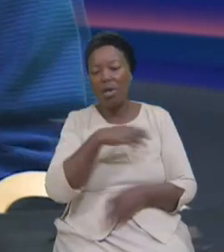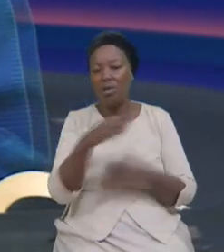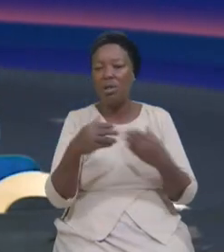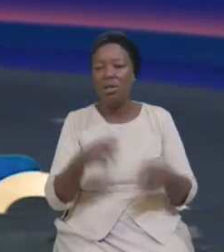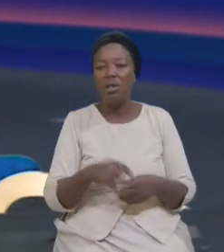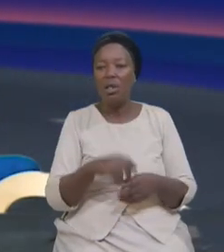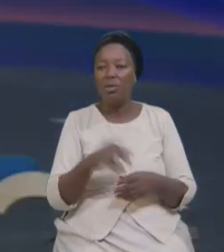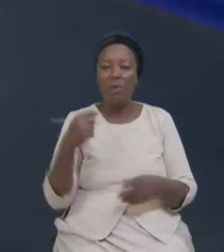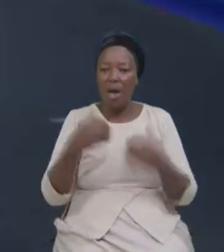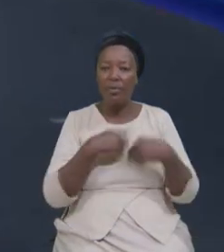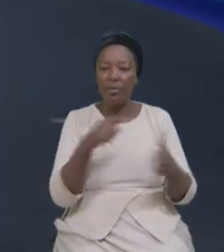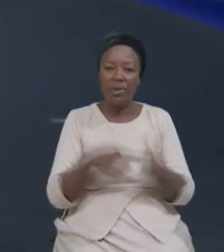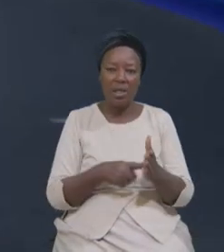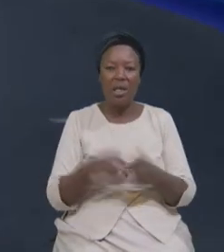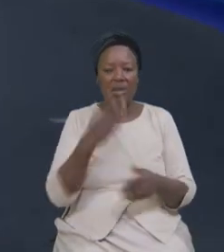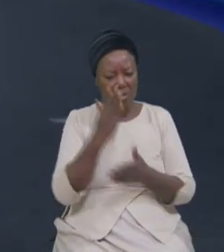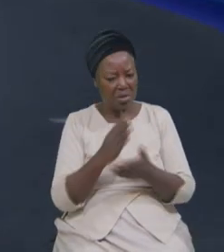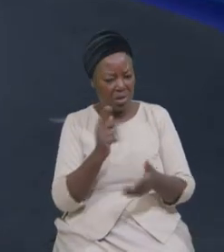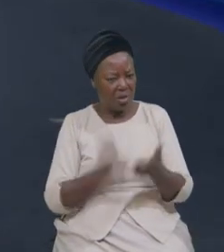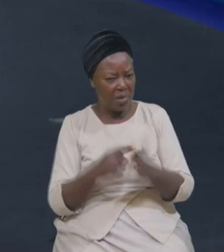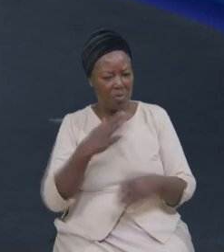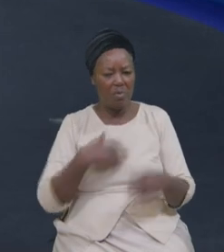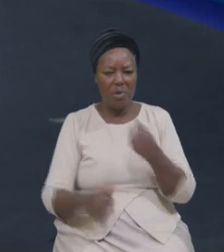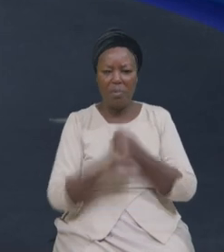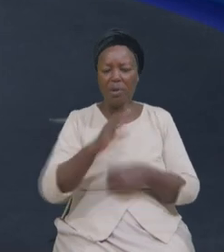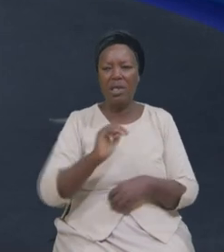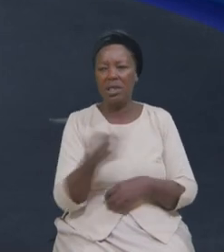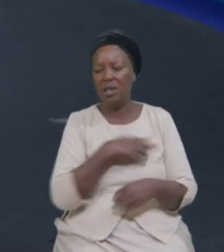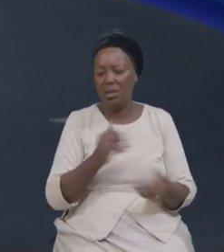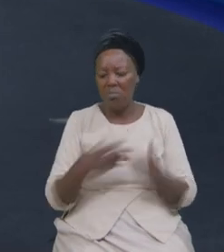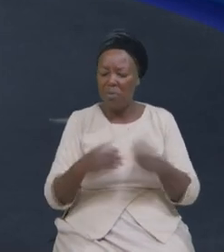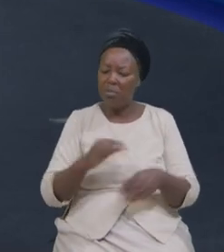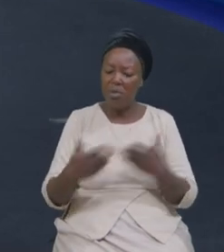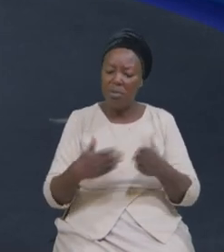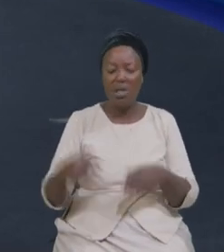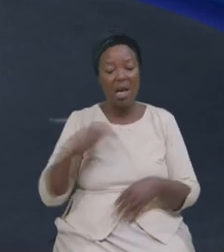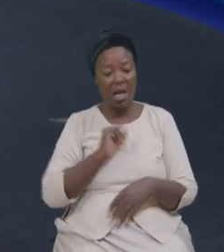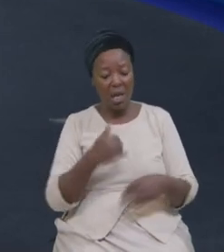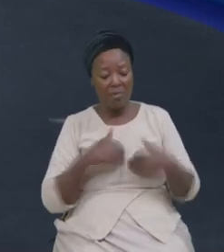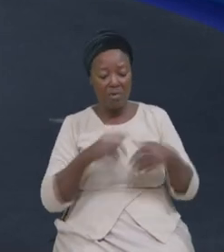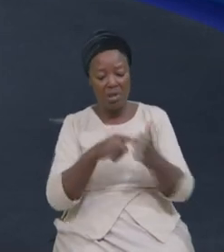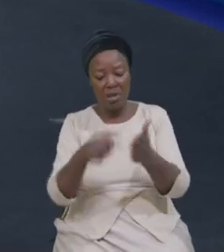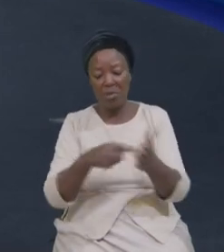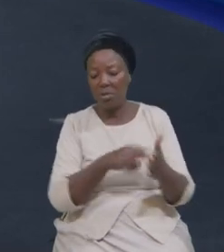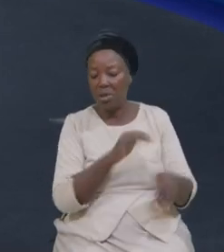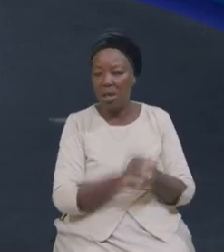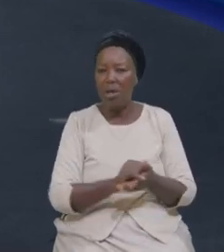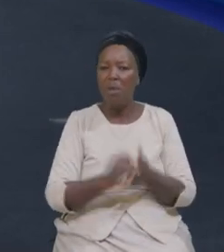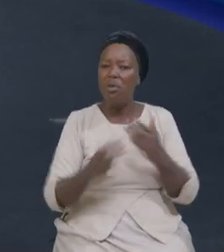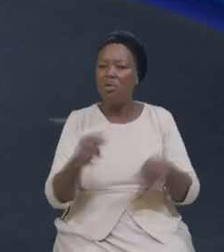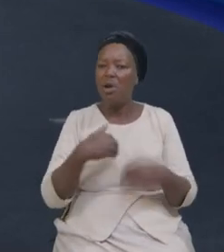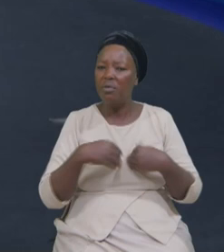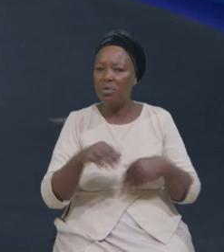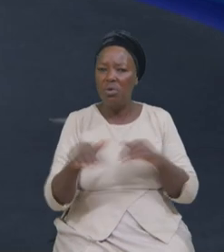blame ourselves and say, maybe I've done this, maybe you've done nothing. Maybe the devil is